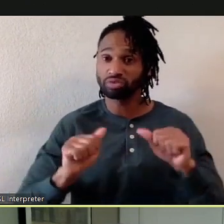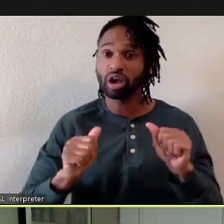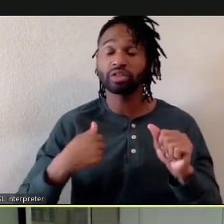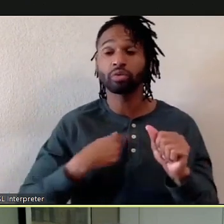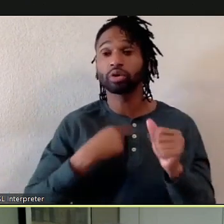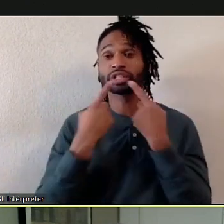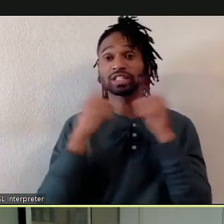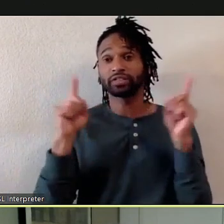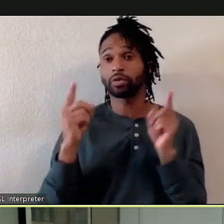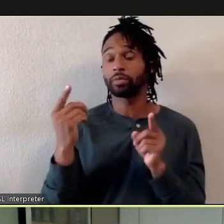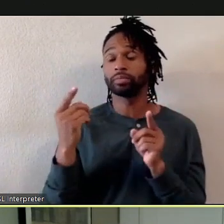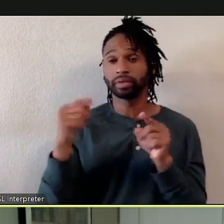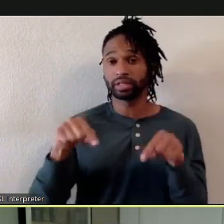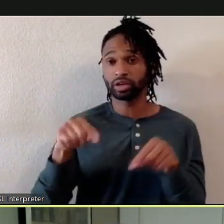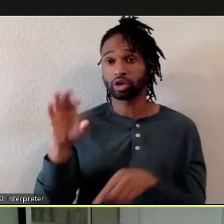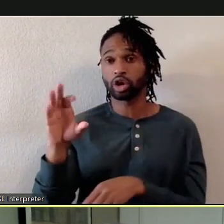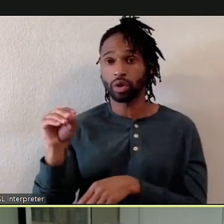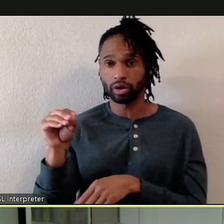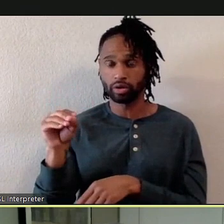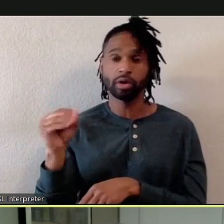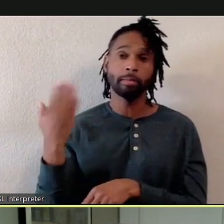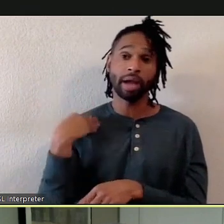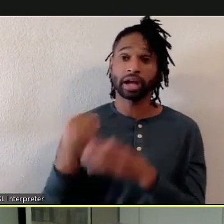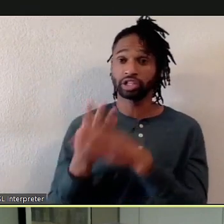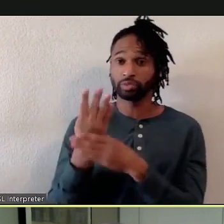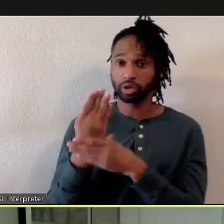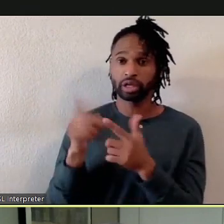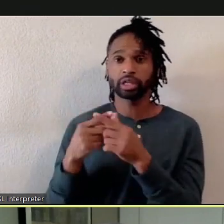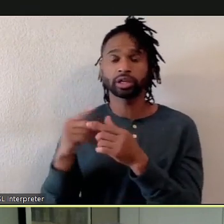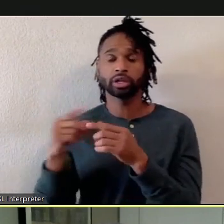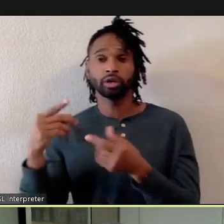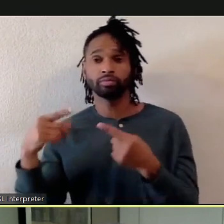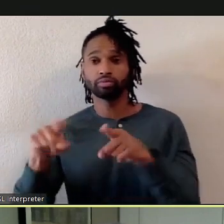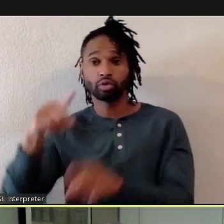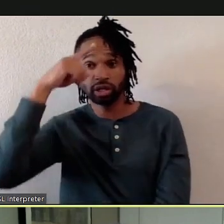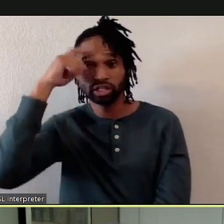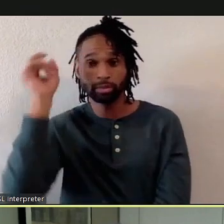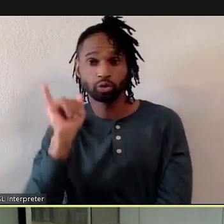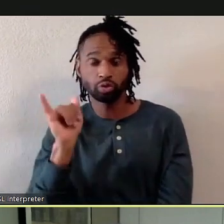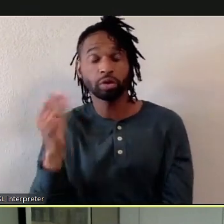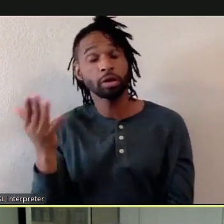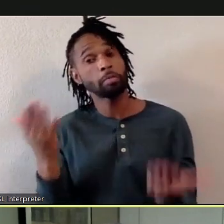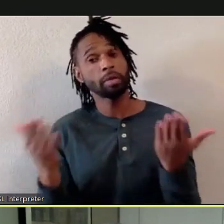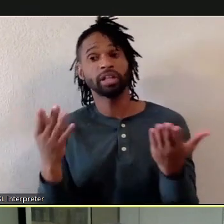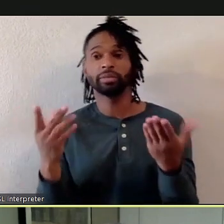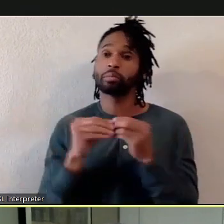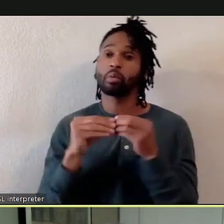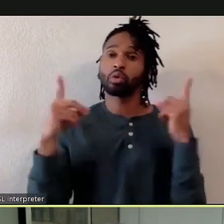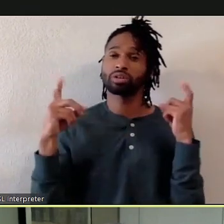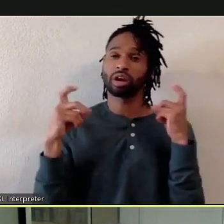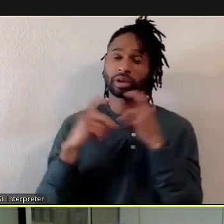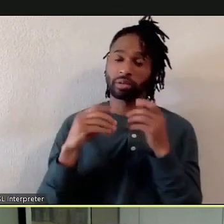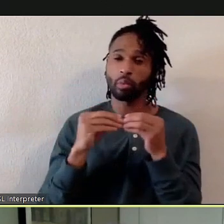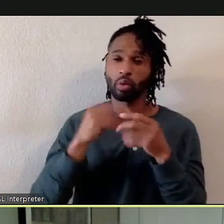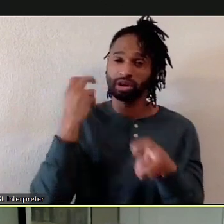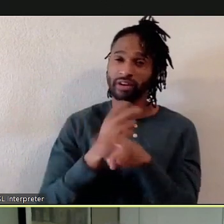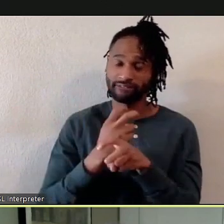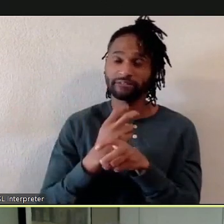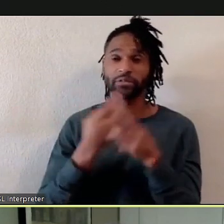in the state in the spring and in the summer may be a little bit more difficult to